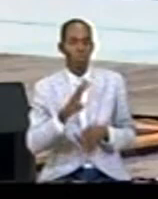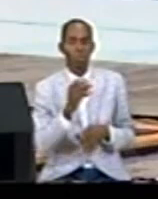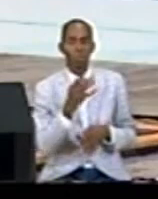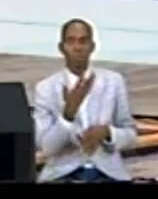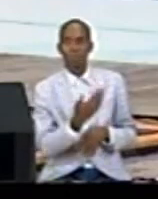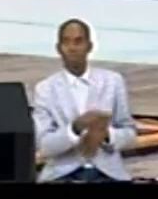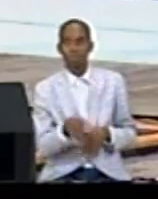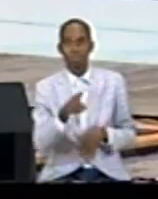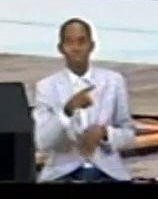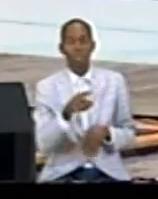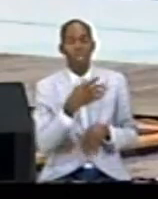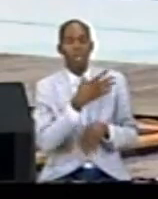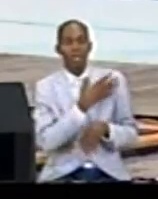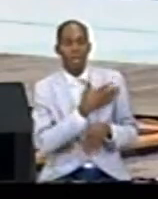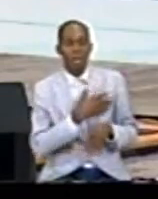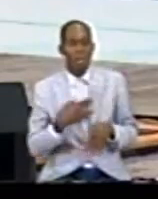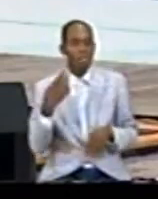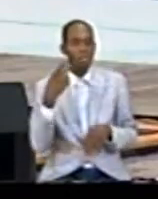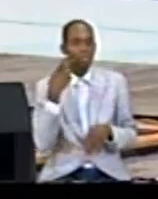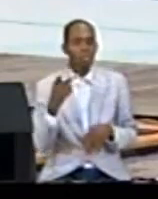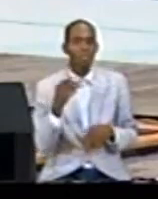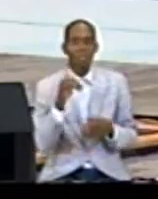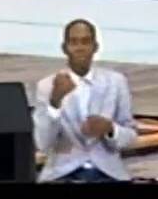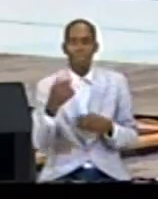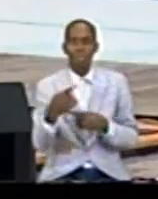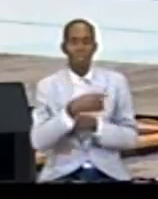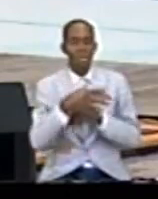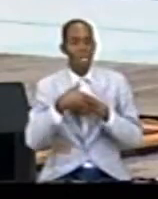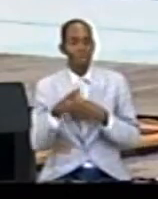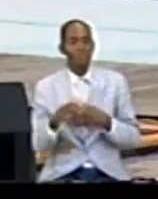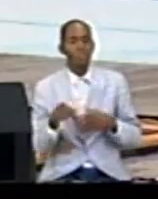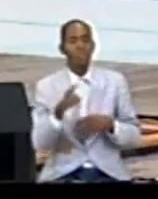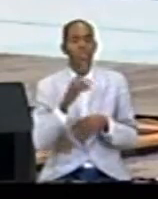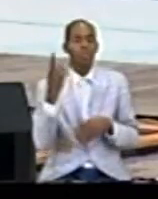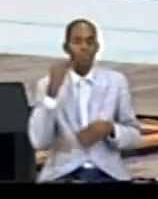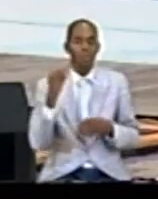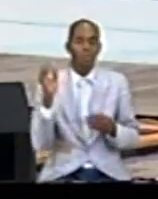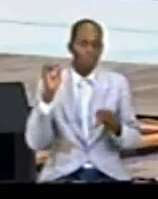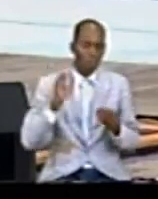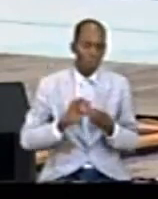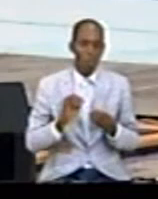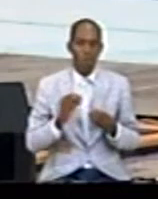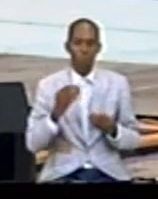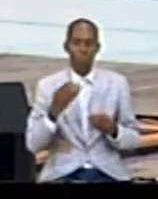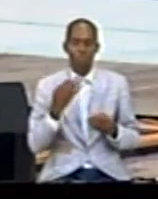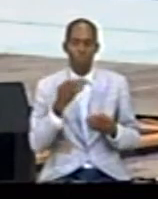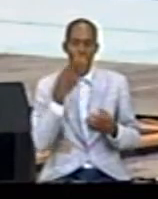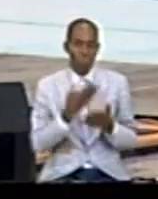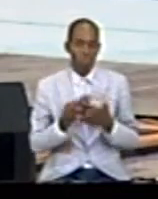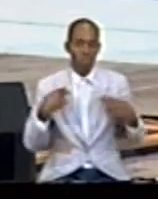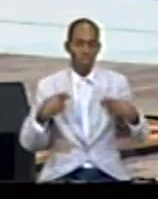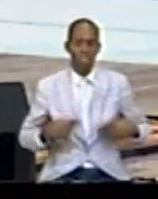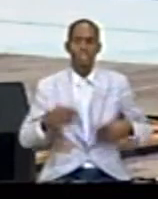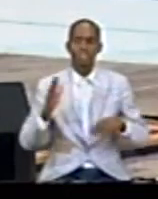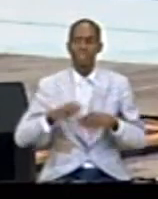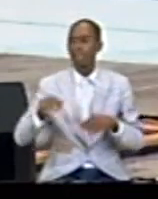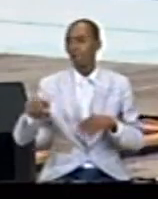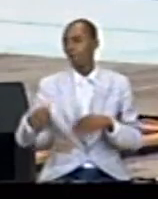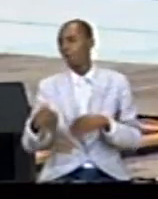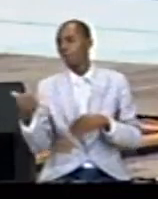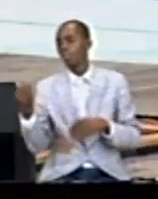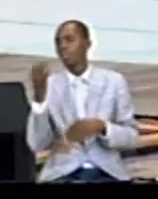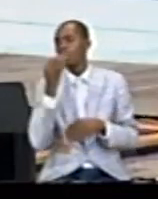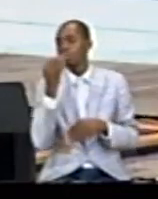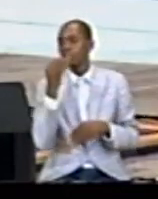were healthier than all those who were eating the dainties of Babylon. And when he blesses our